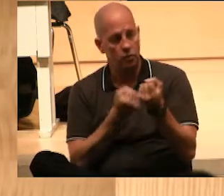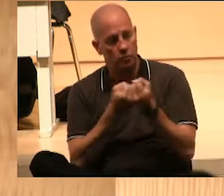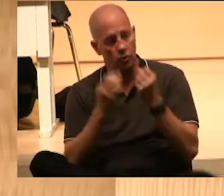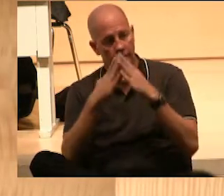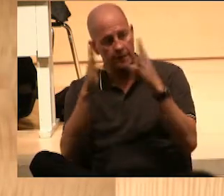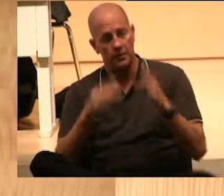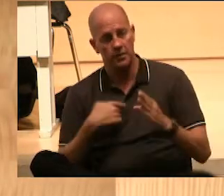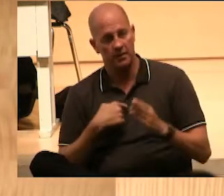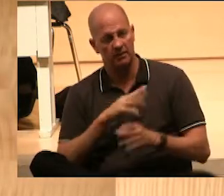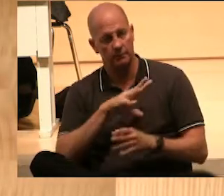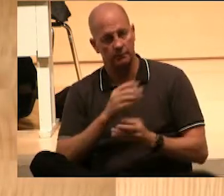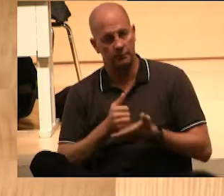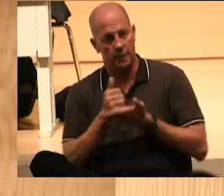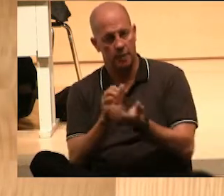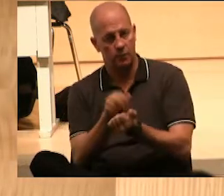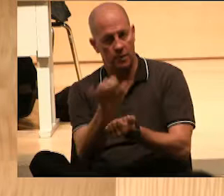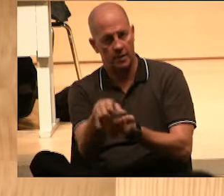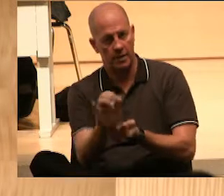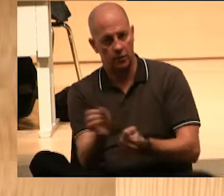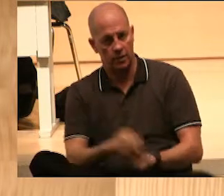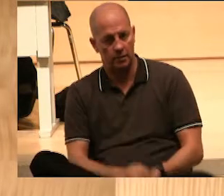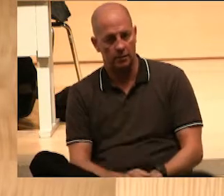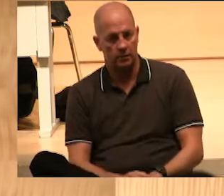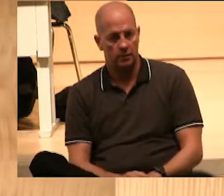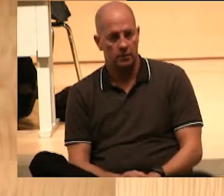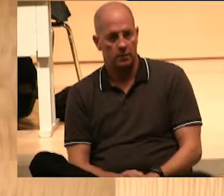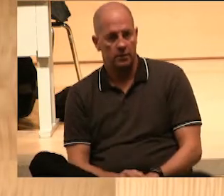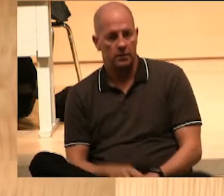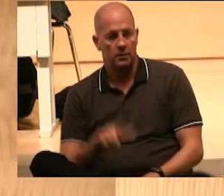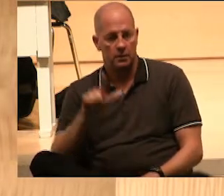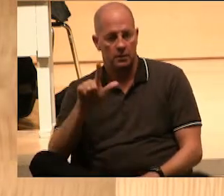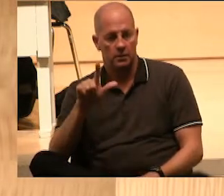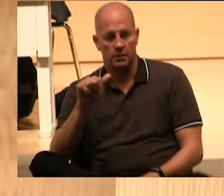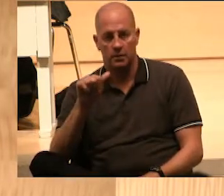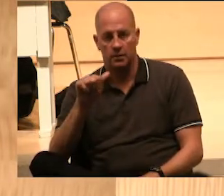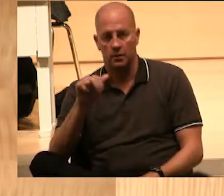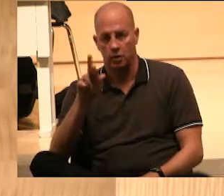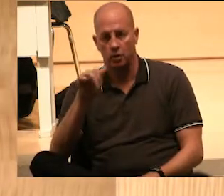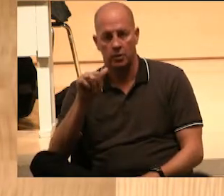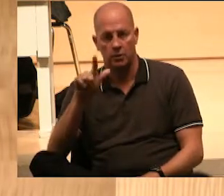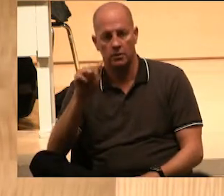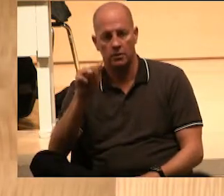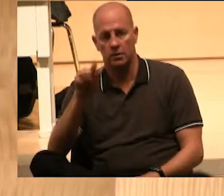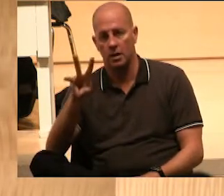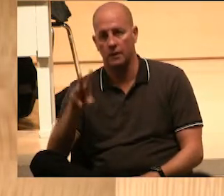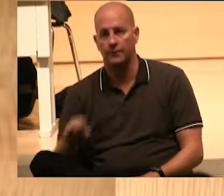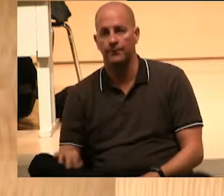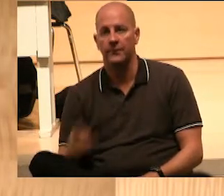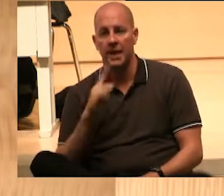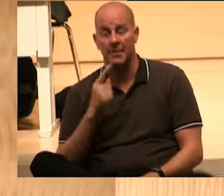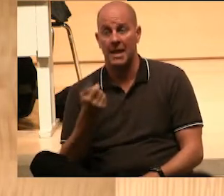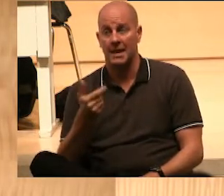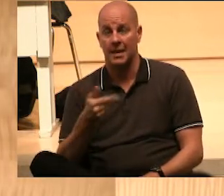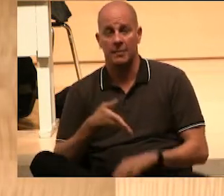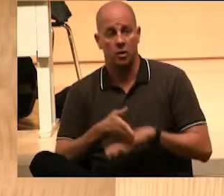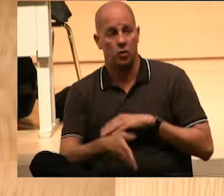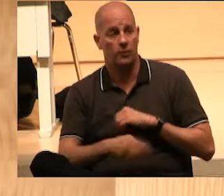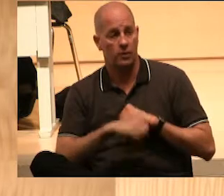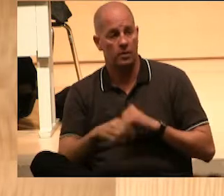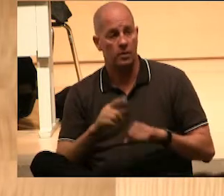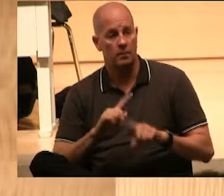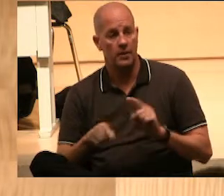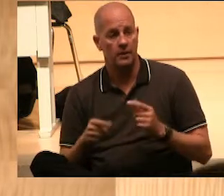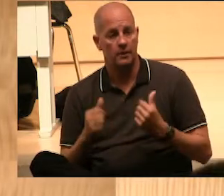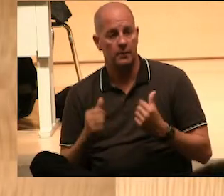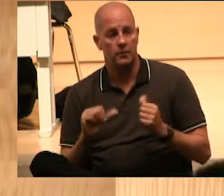what I also do, and Laura's Law for outpatient commitment. So I went a little bit over, but